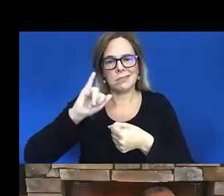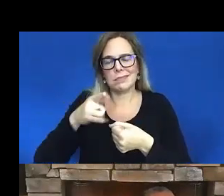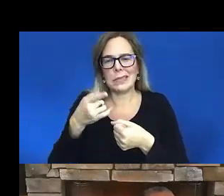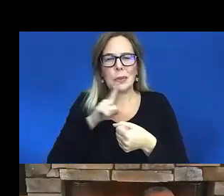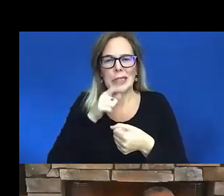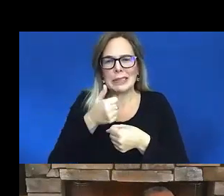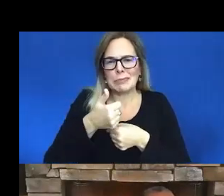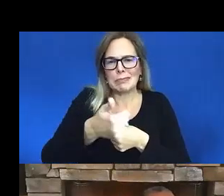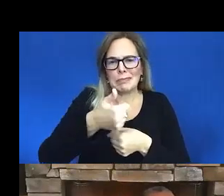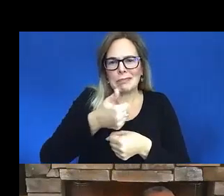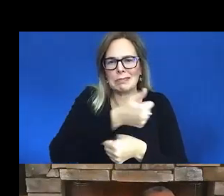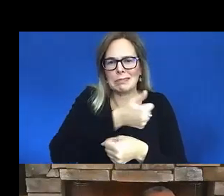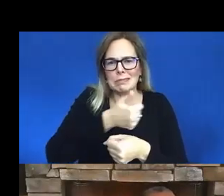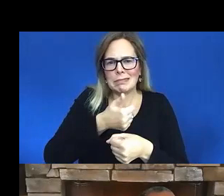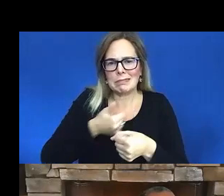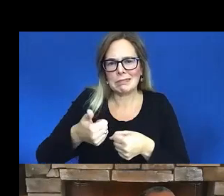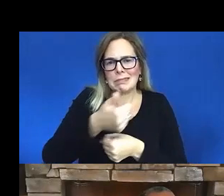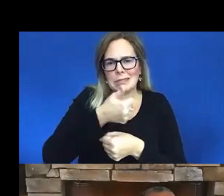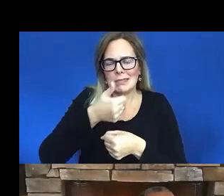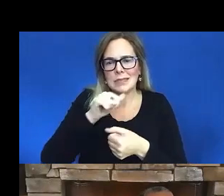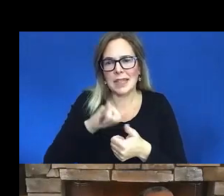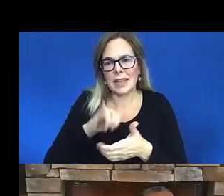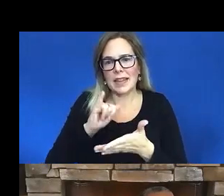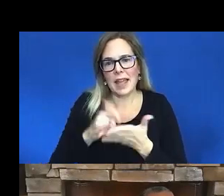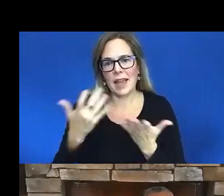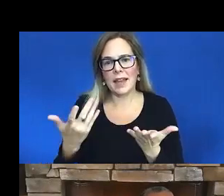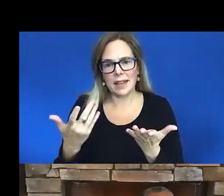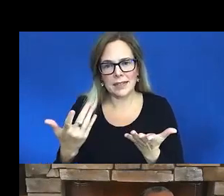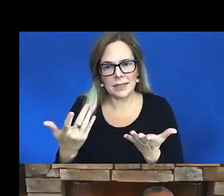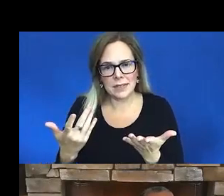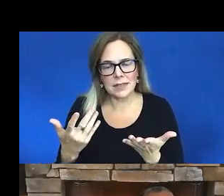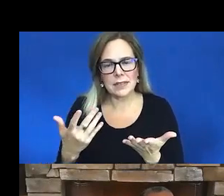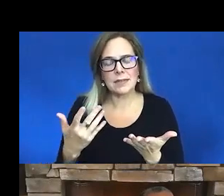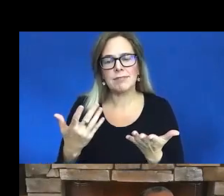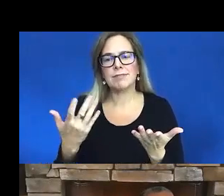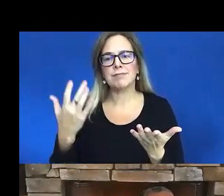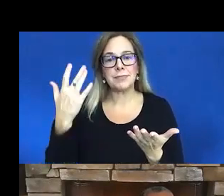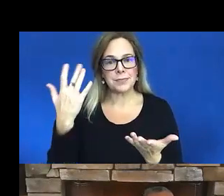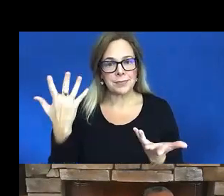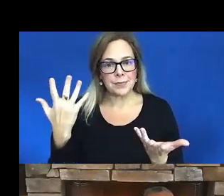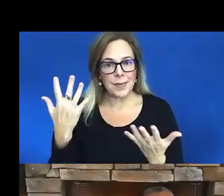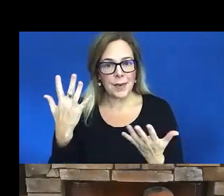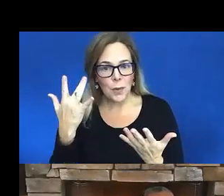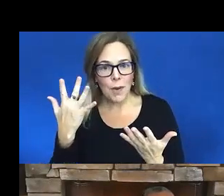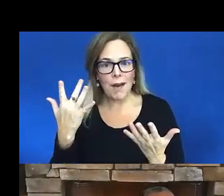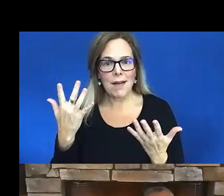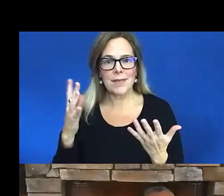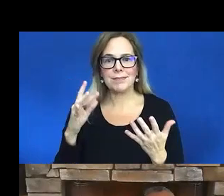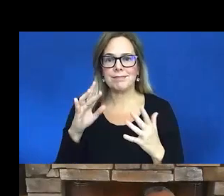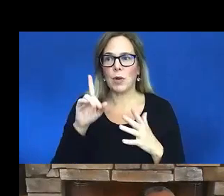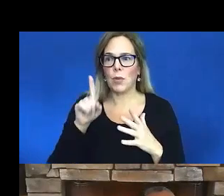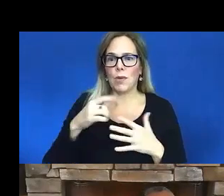areas. That reflects a number of considerations, including, the ability to provide